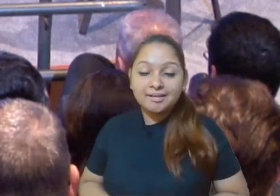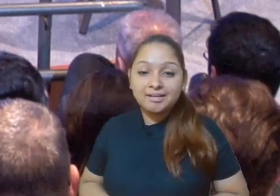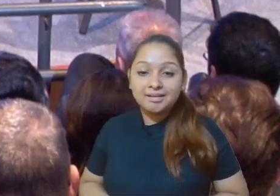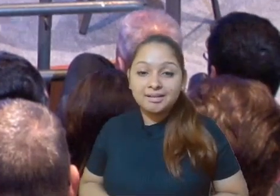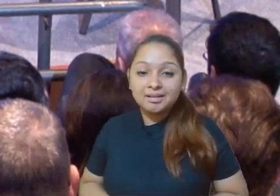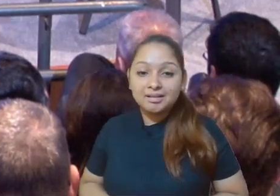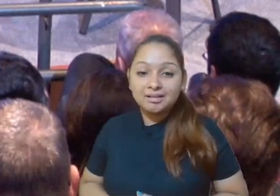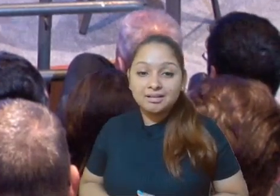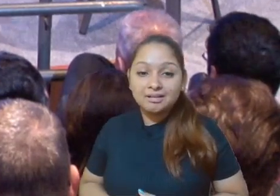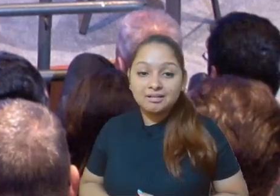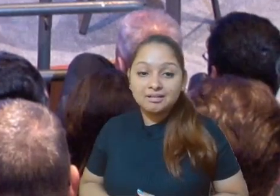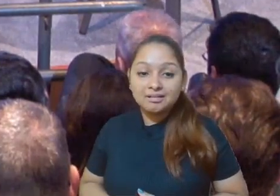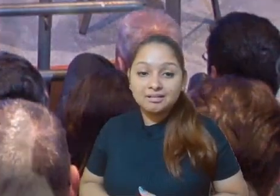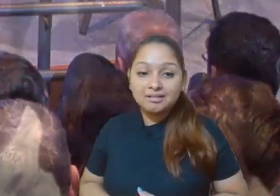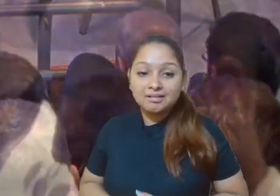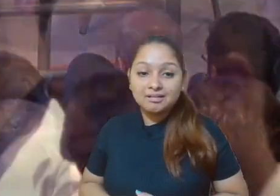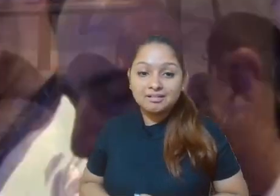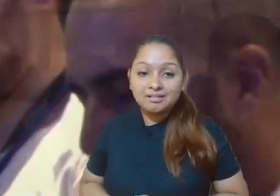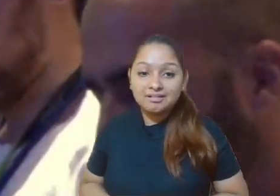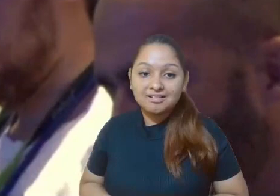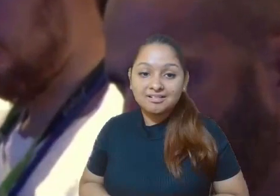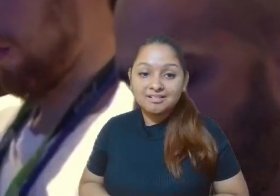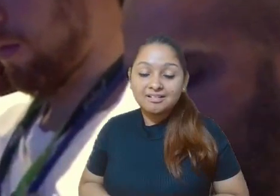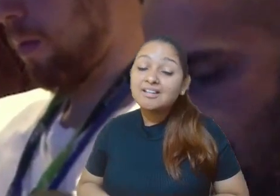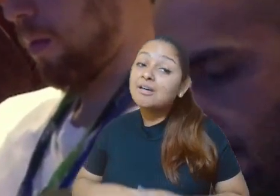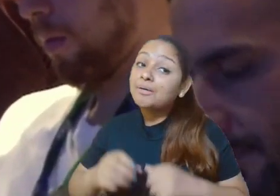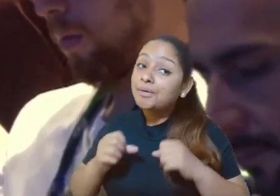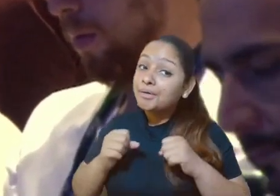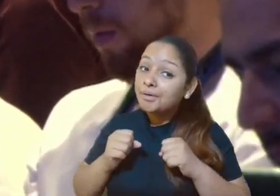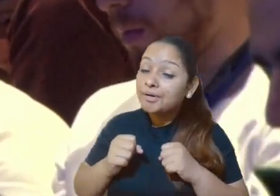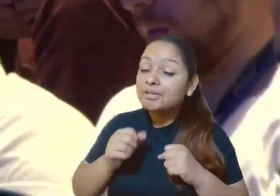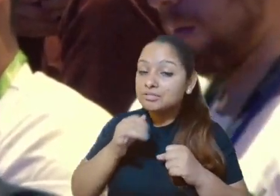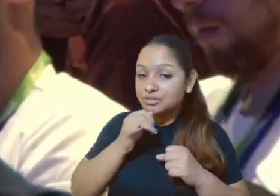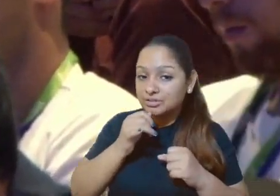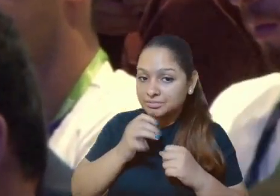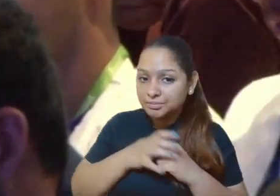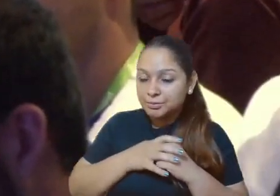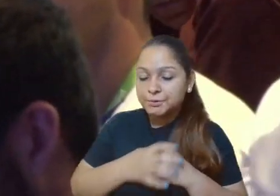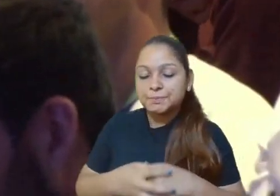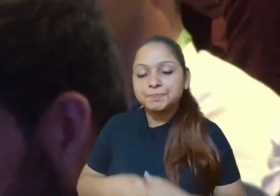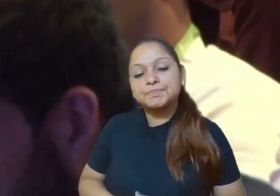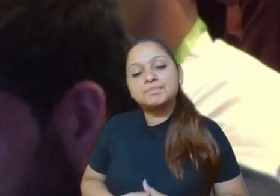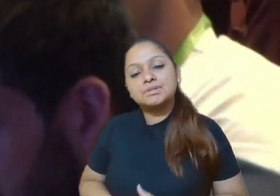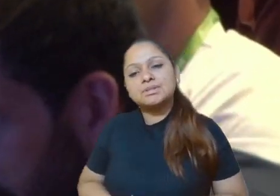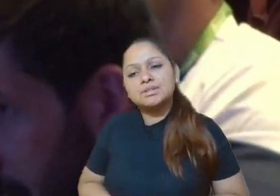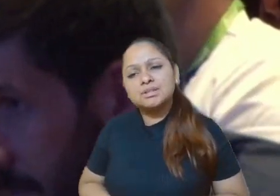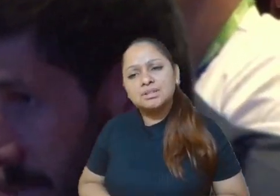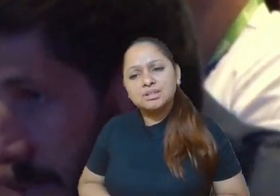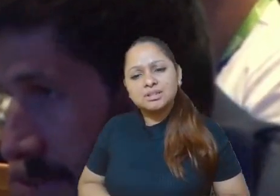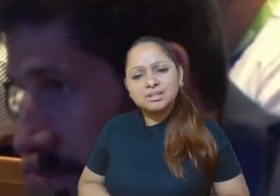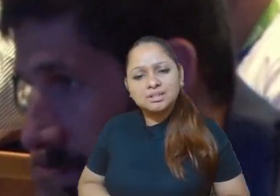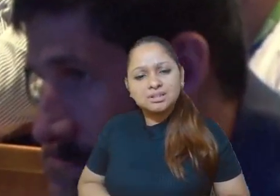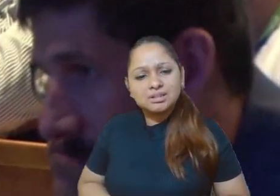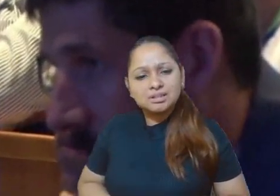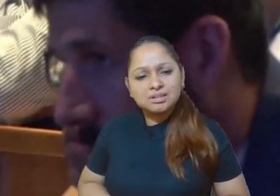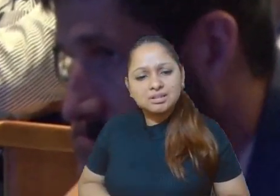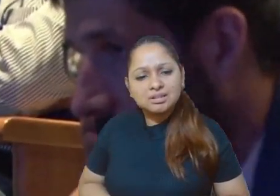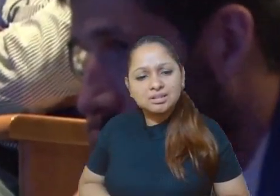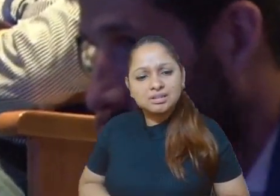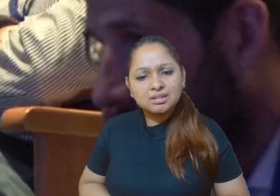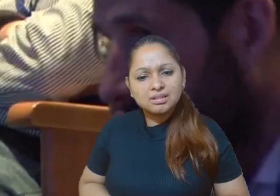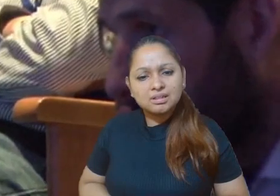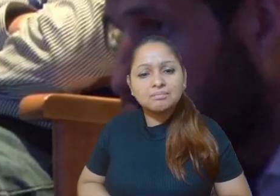If I can only give an example, You